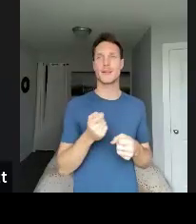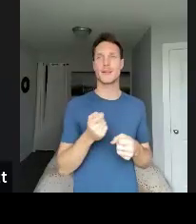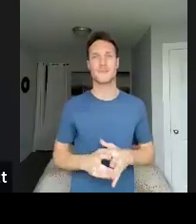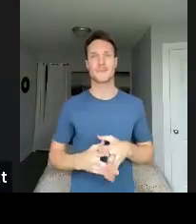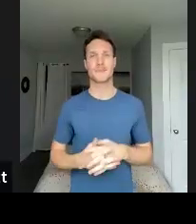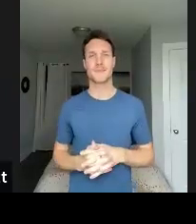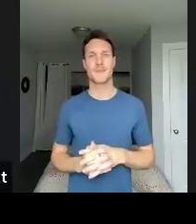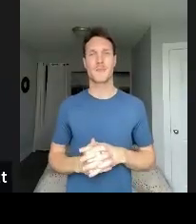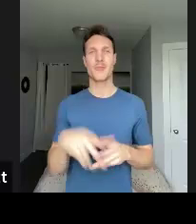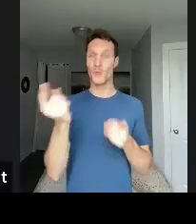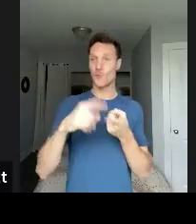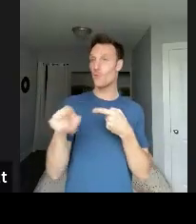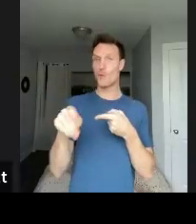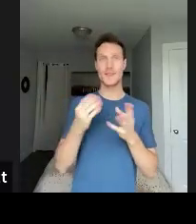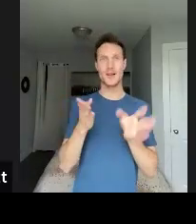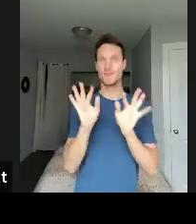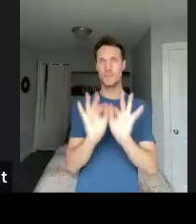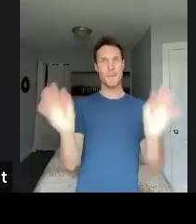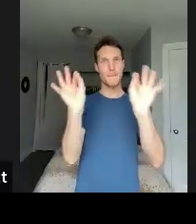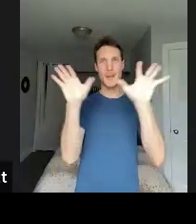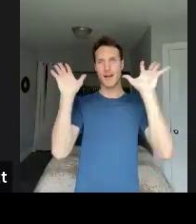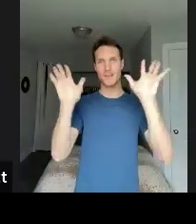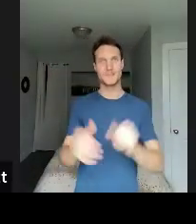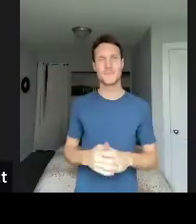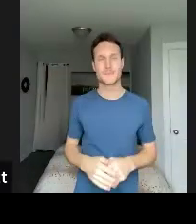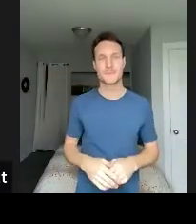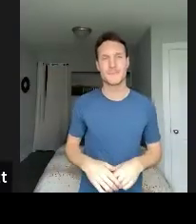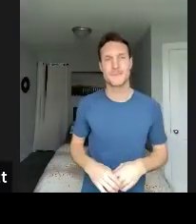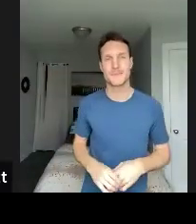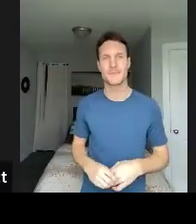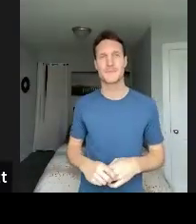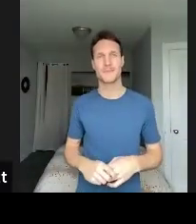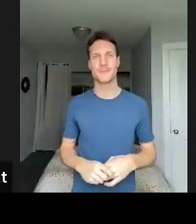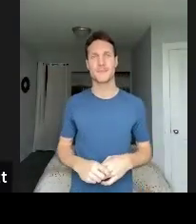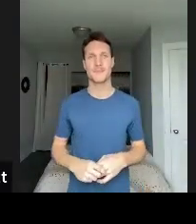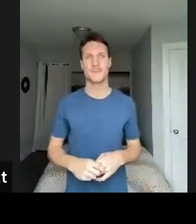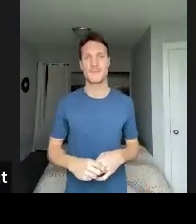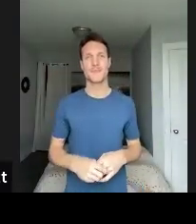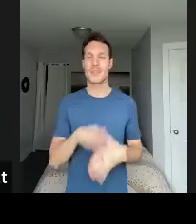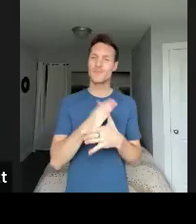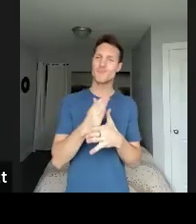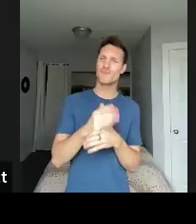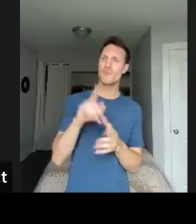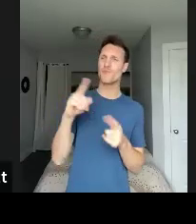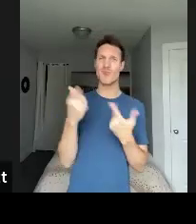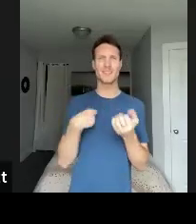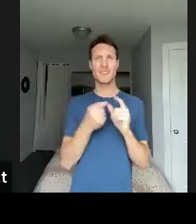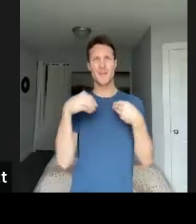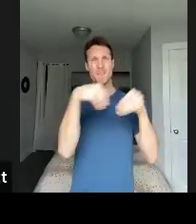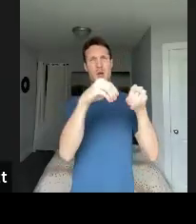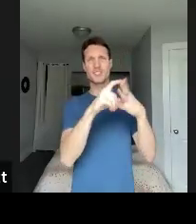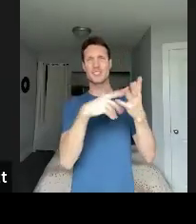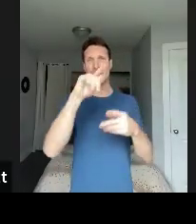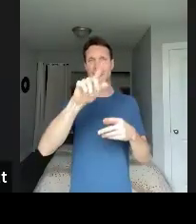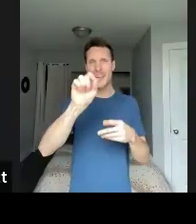send an email on the listserv to share where they are posted on the KDAD's website. And if